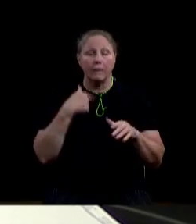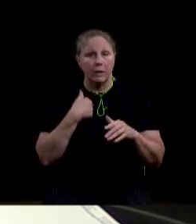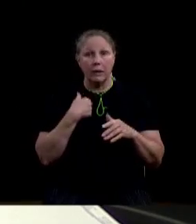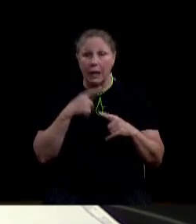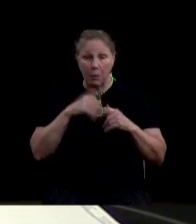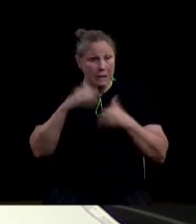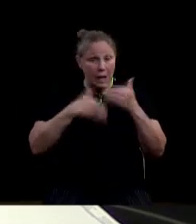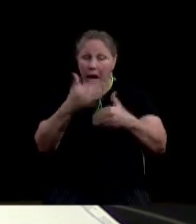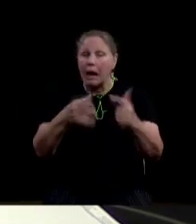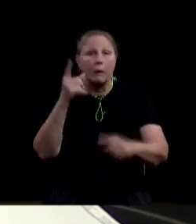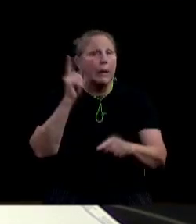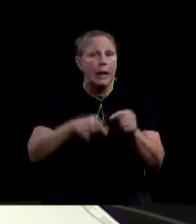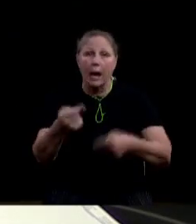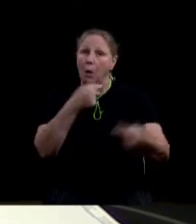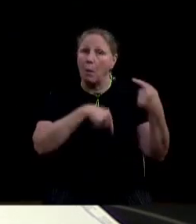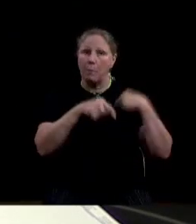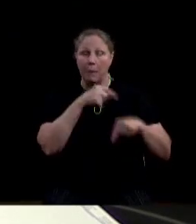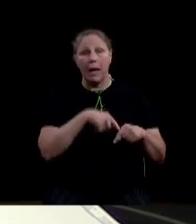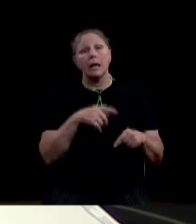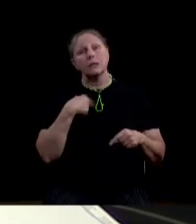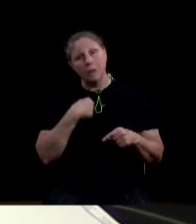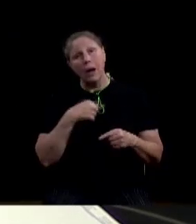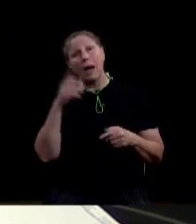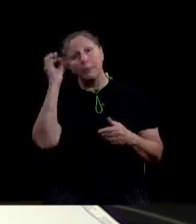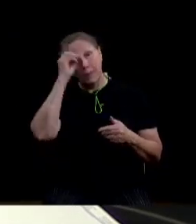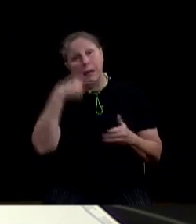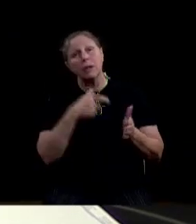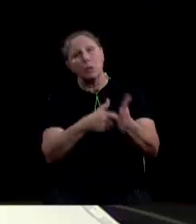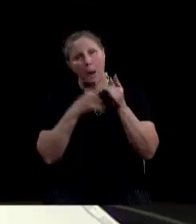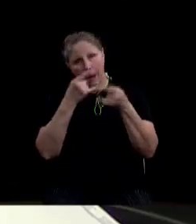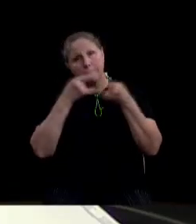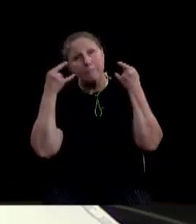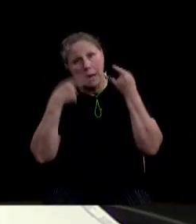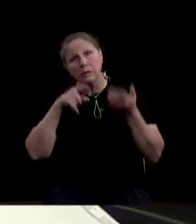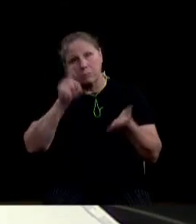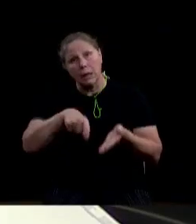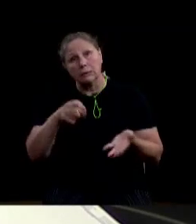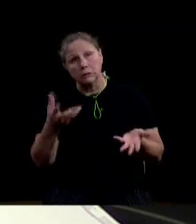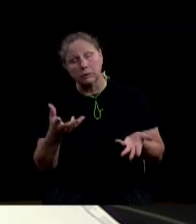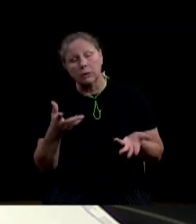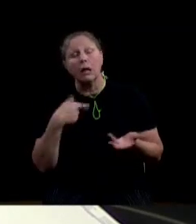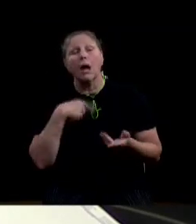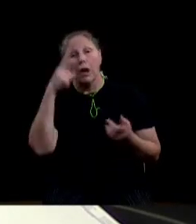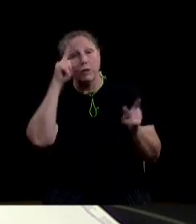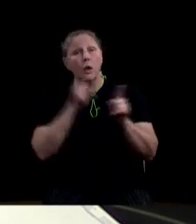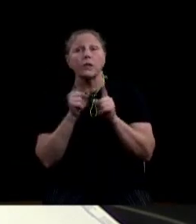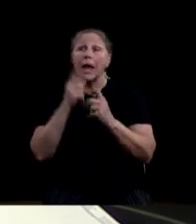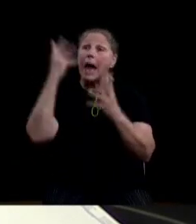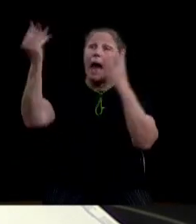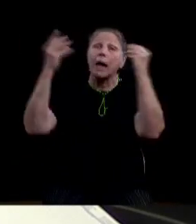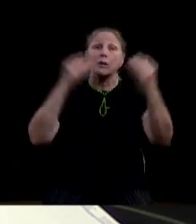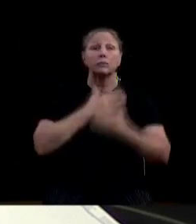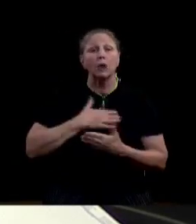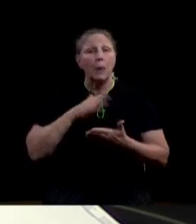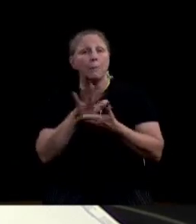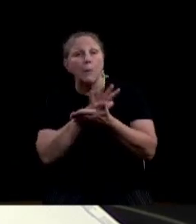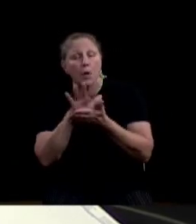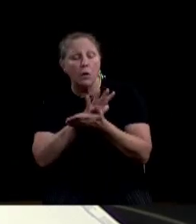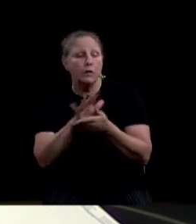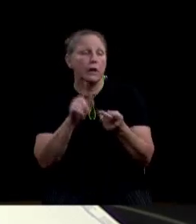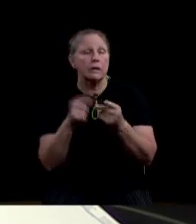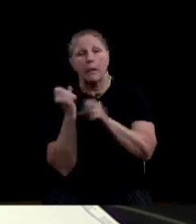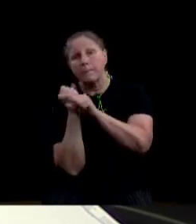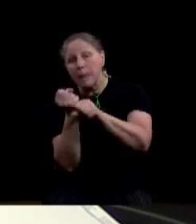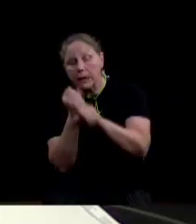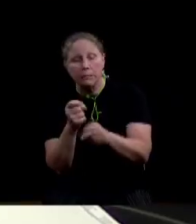are the minimum. I also think recreational activities such as movie theaters, little leagues, and indoor restaurant eating should also be shut